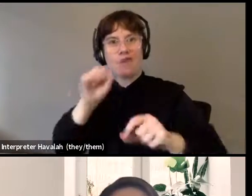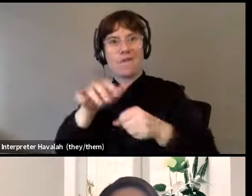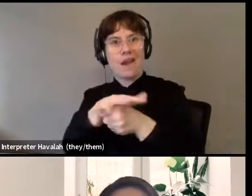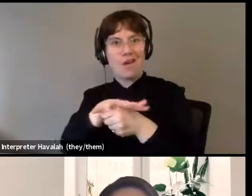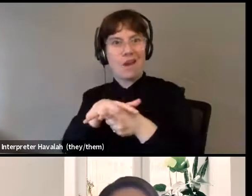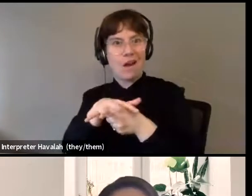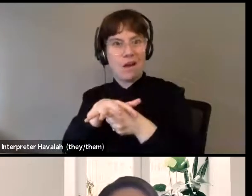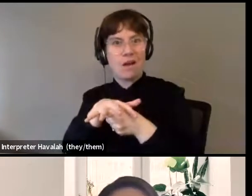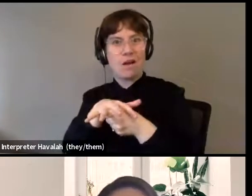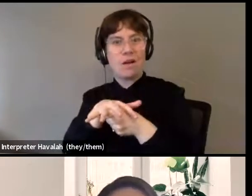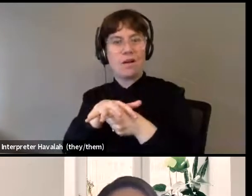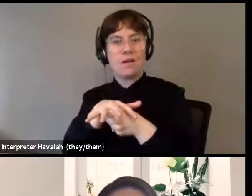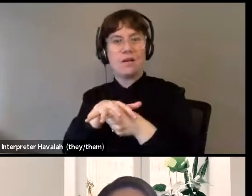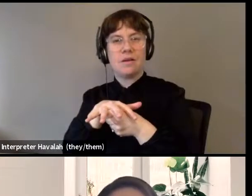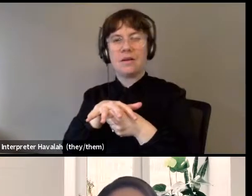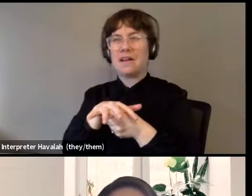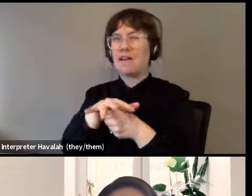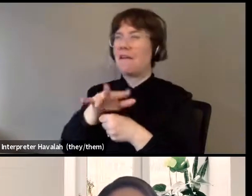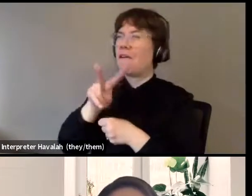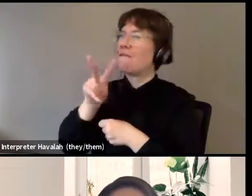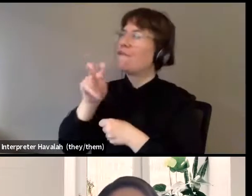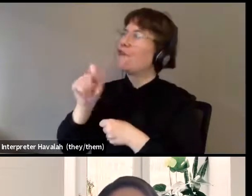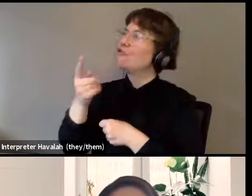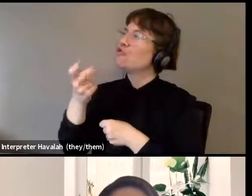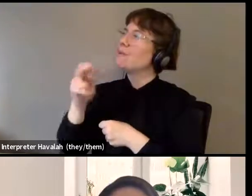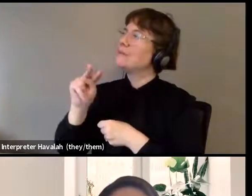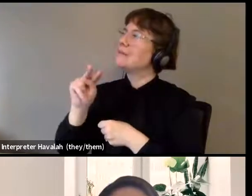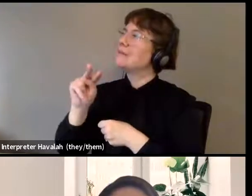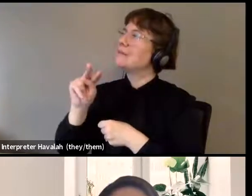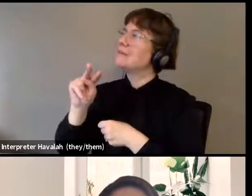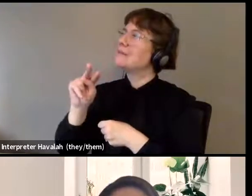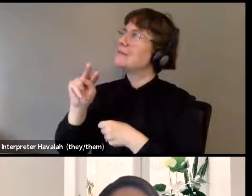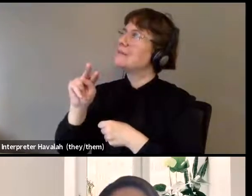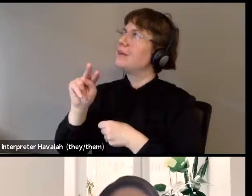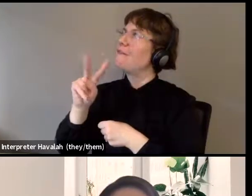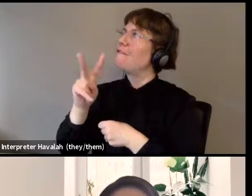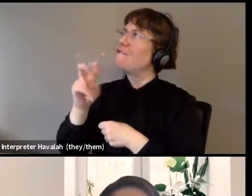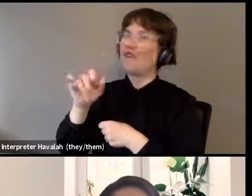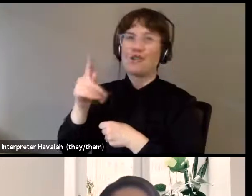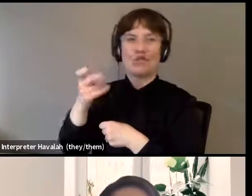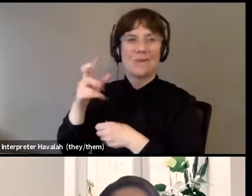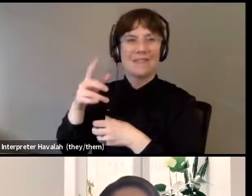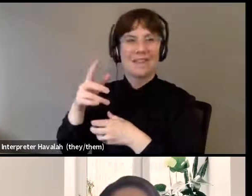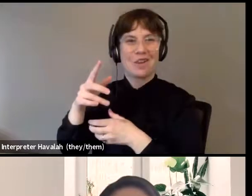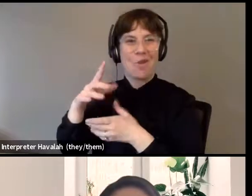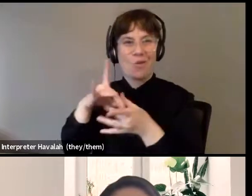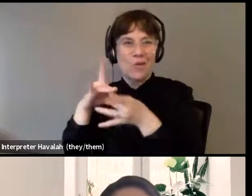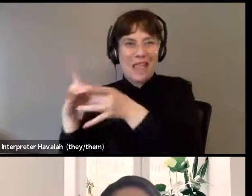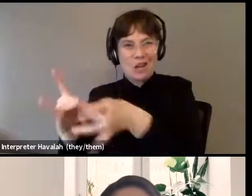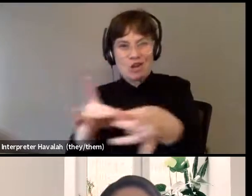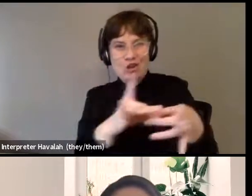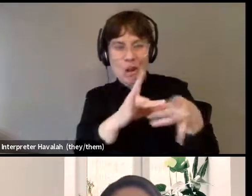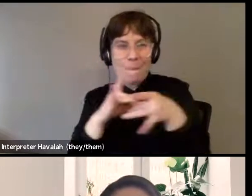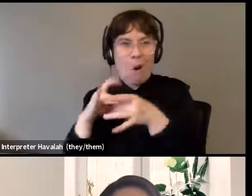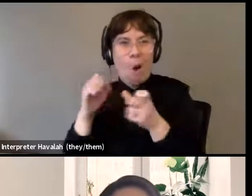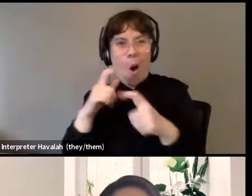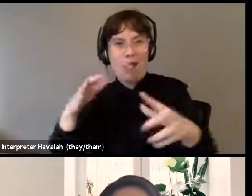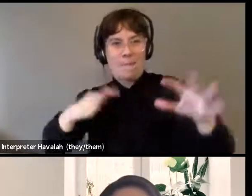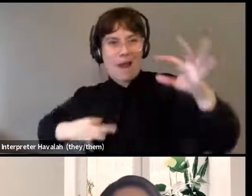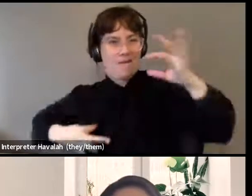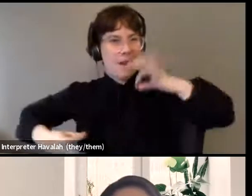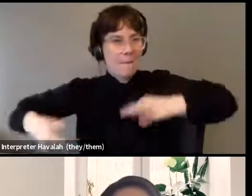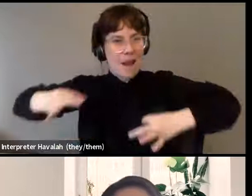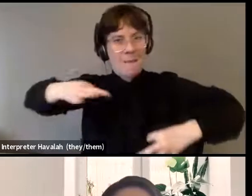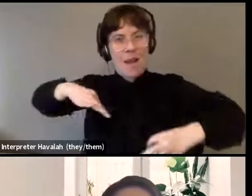symbiotic, virtuistic, is that the word? Symbiotic relationship between these businesses as retail starts to